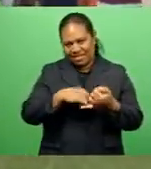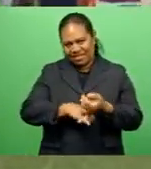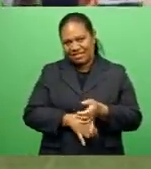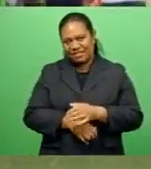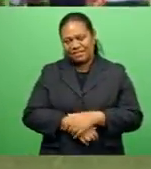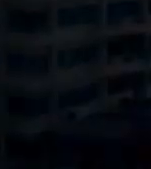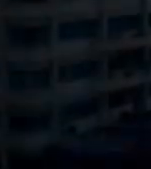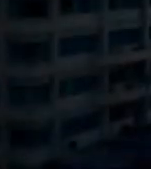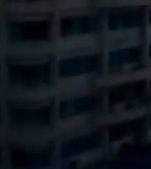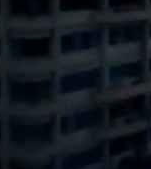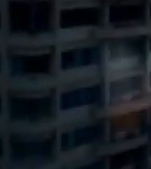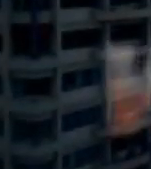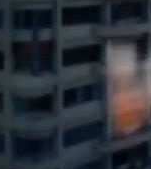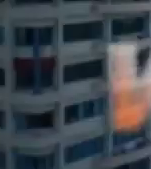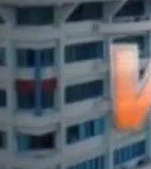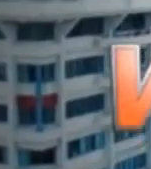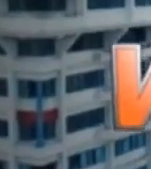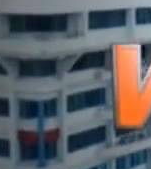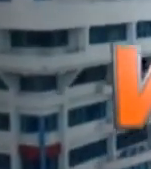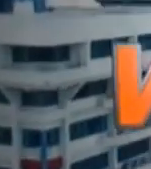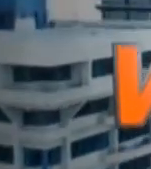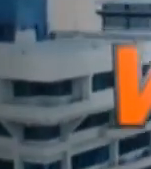the team.